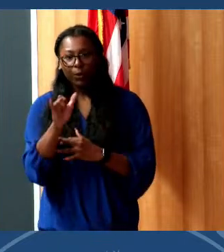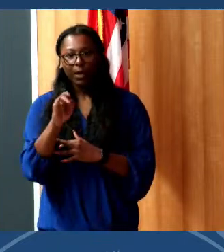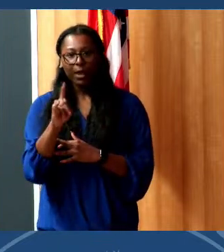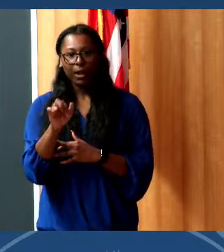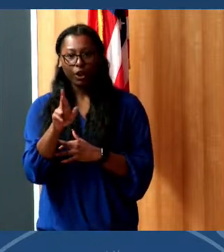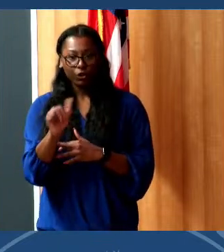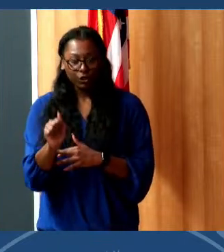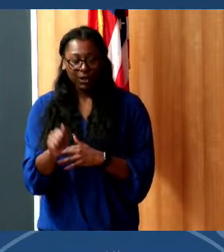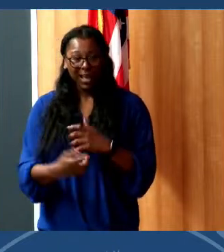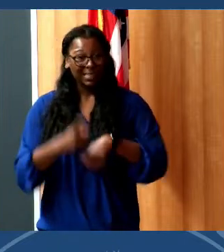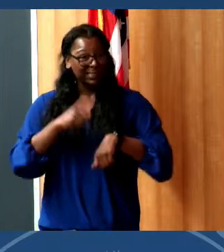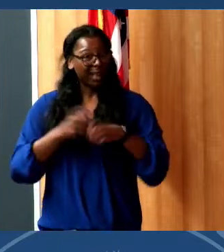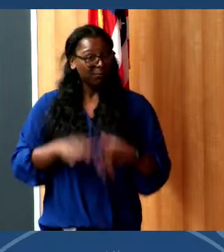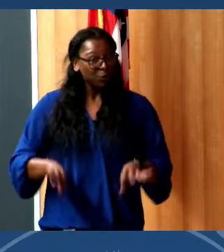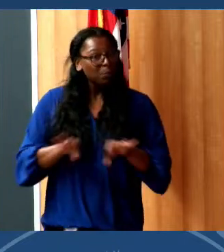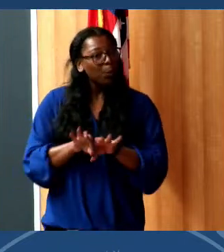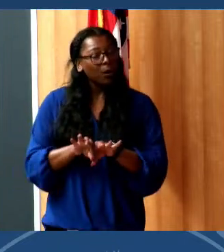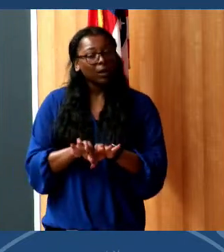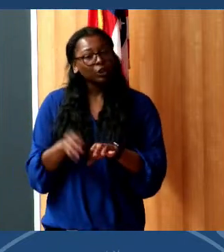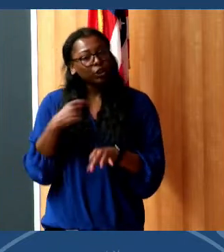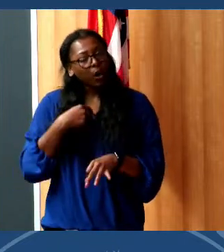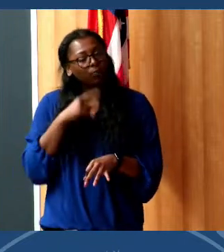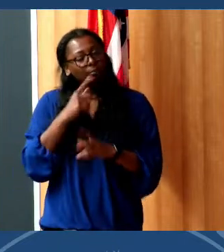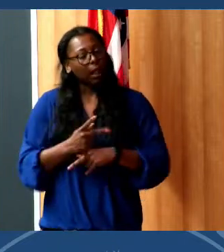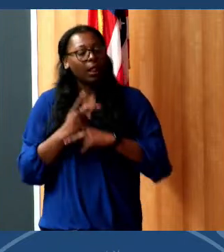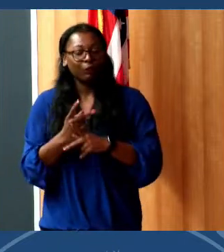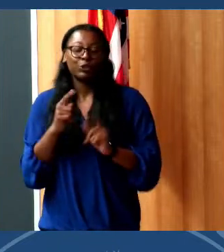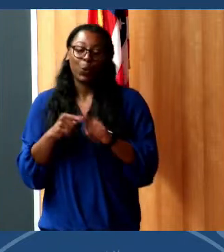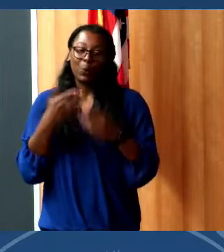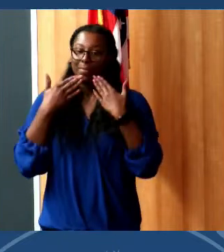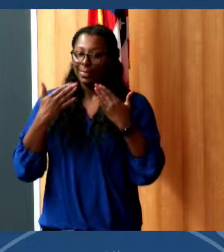essence. Thank you very much.